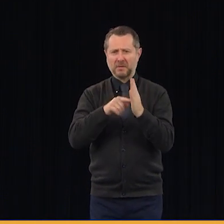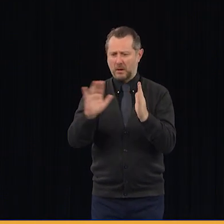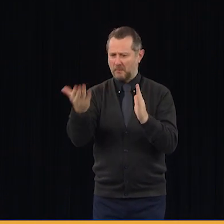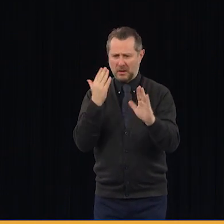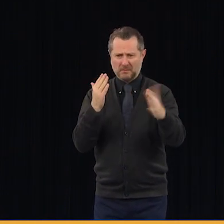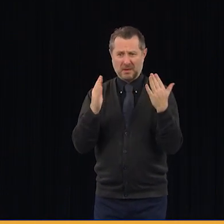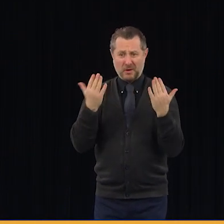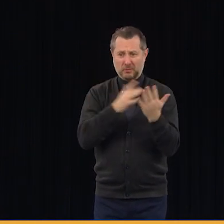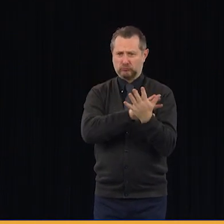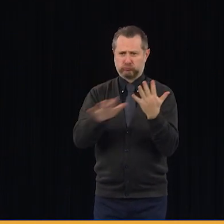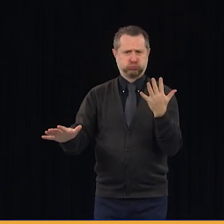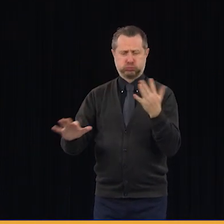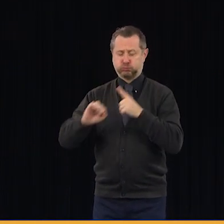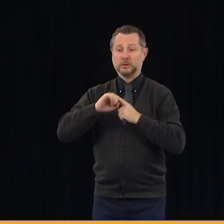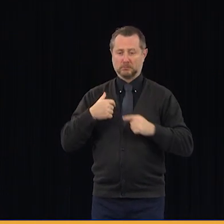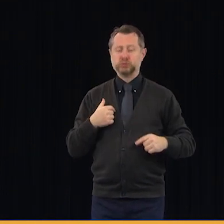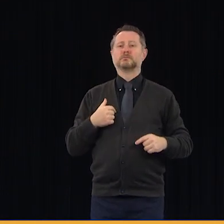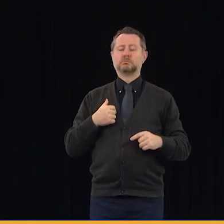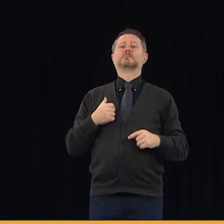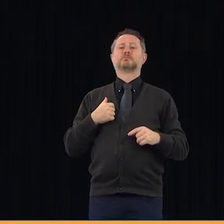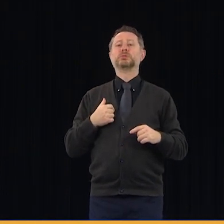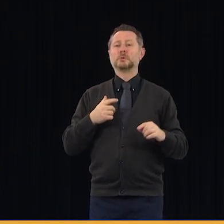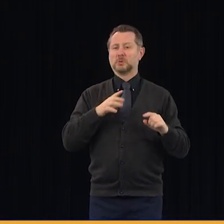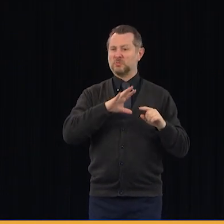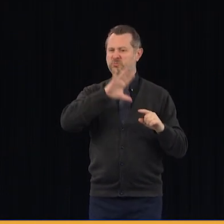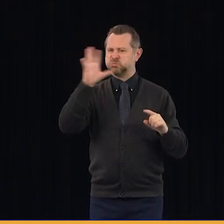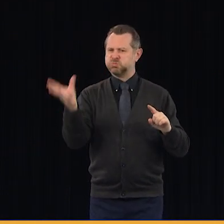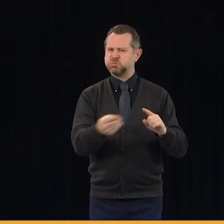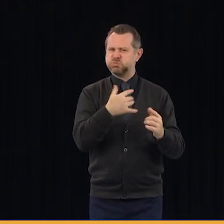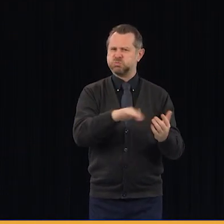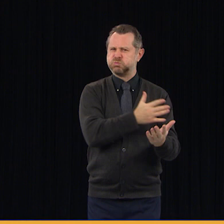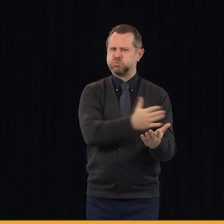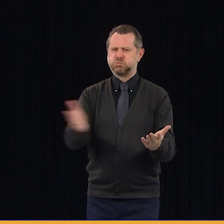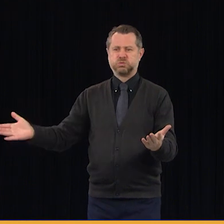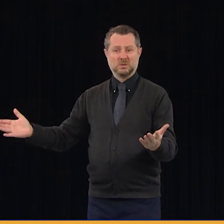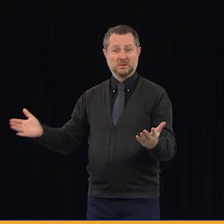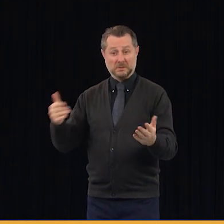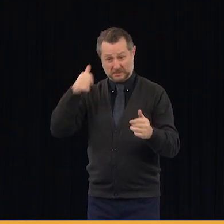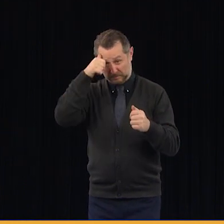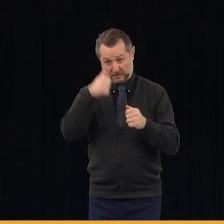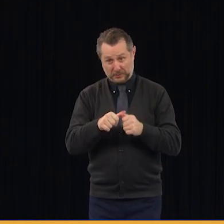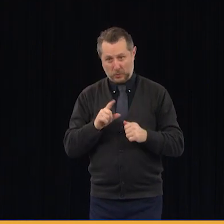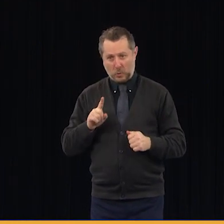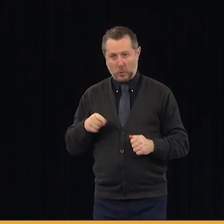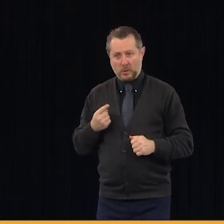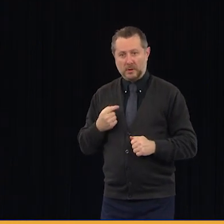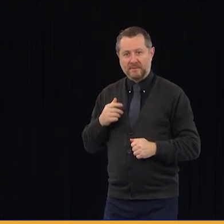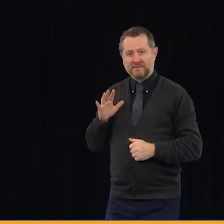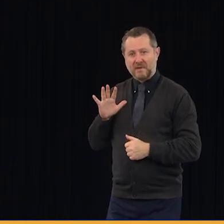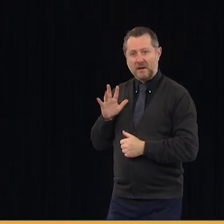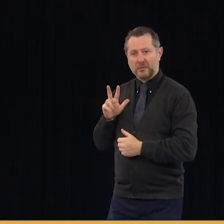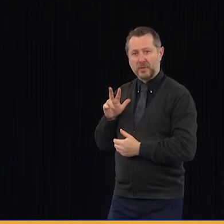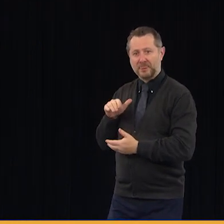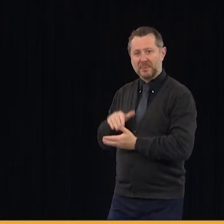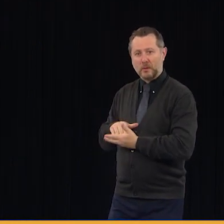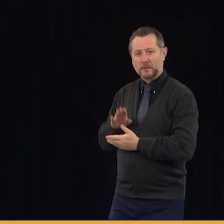remember, we only have a 53,000 bed capacity system statewide,